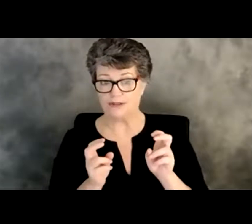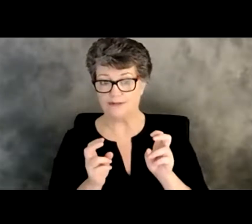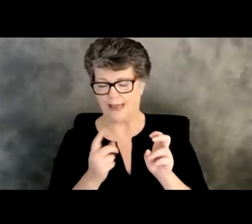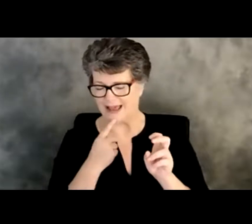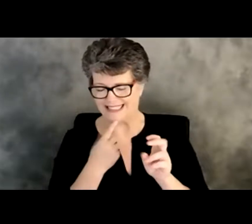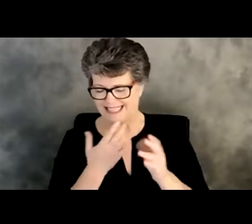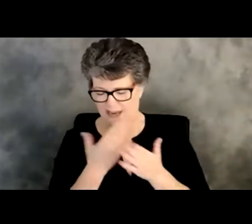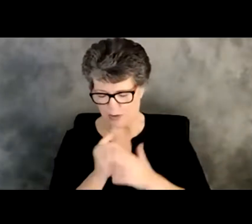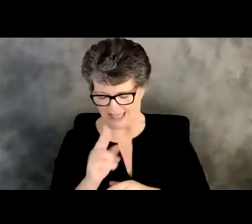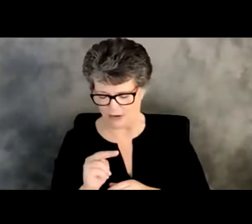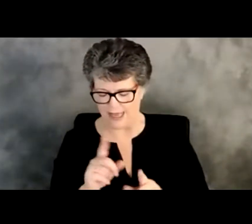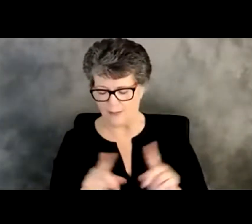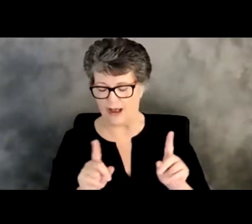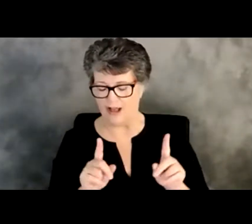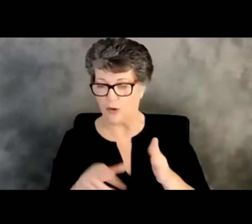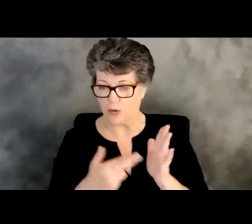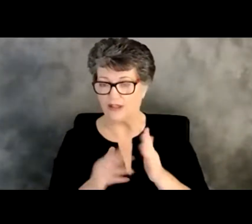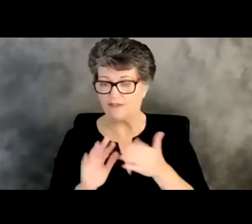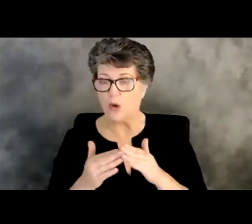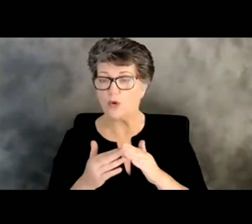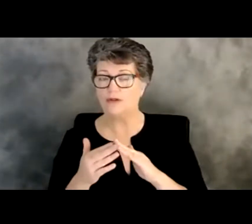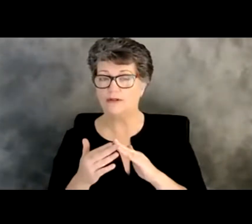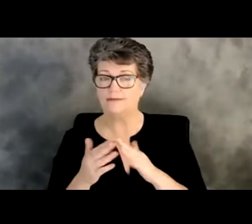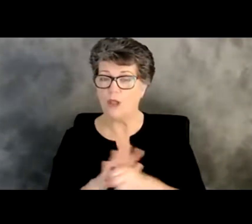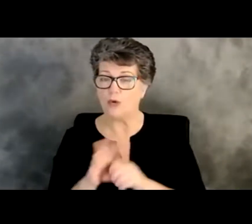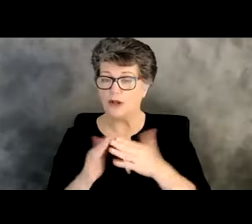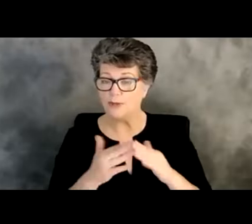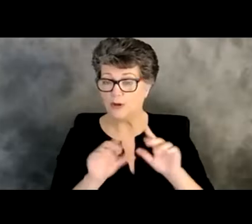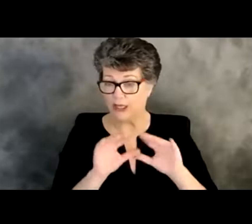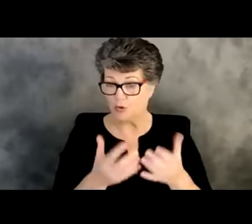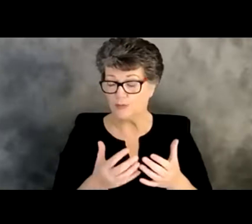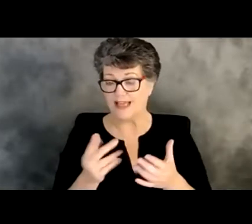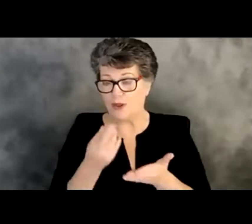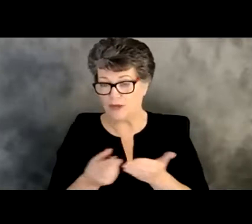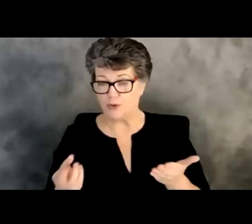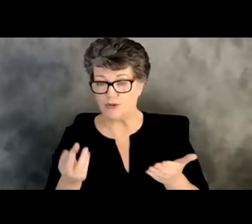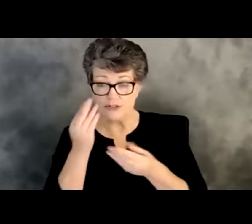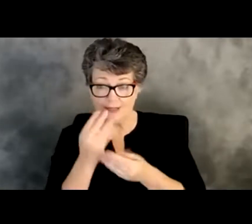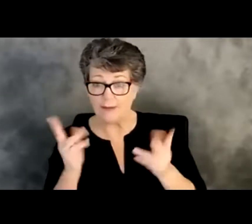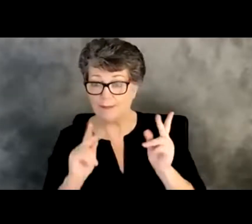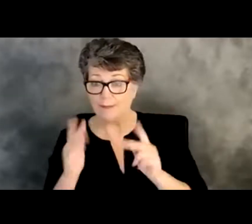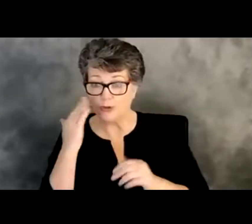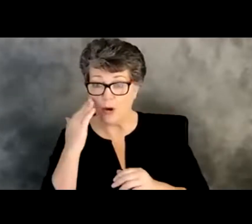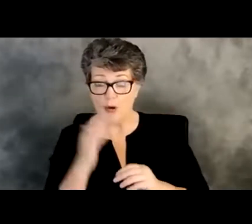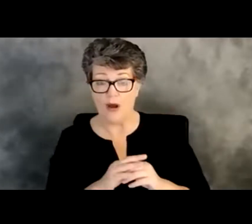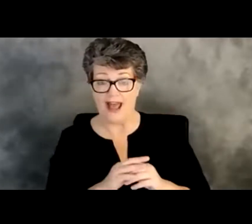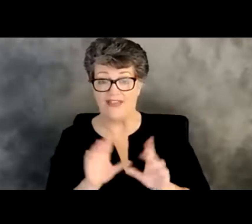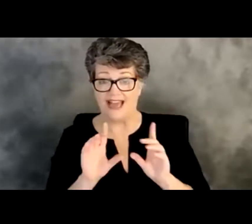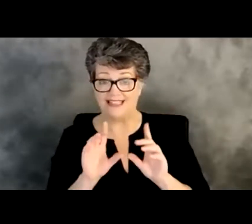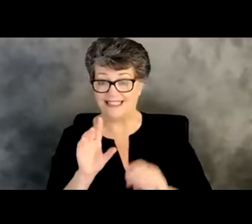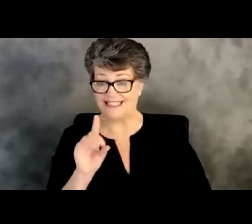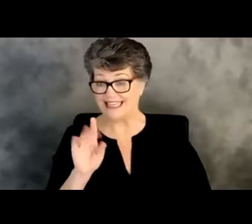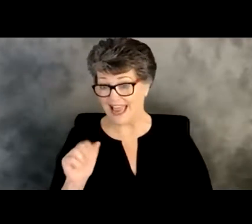well, Karen, but the role of the local community groups and their expertise and their resources, just to let people know, the Department of Aging has kicked